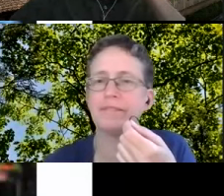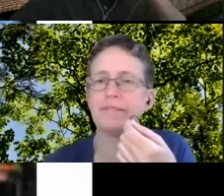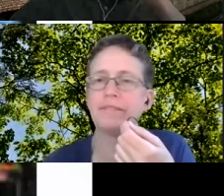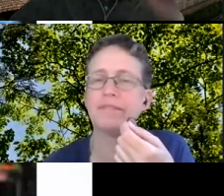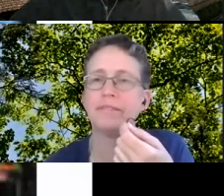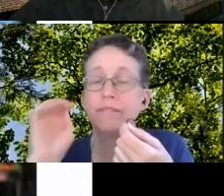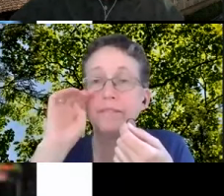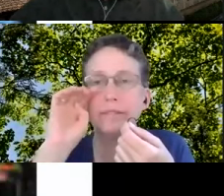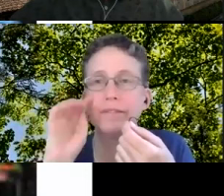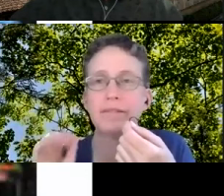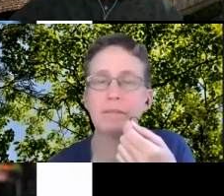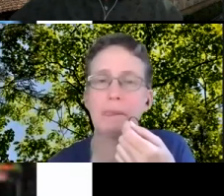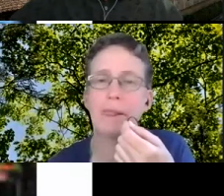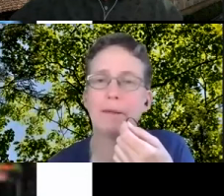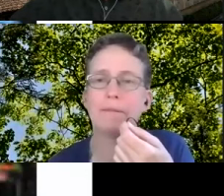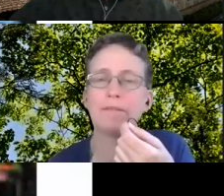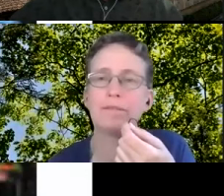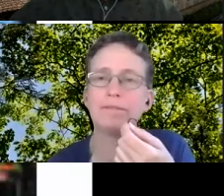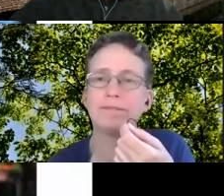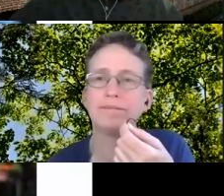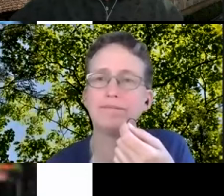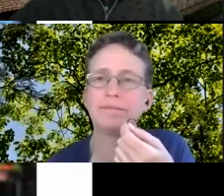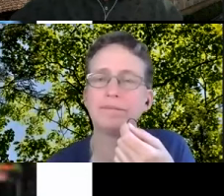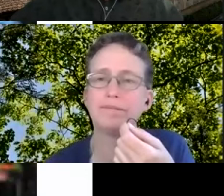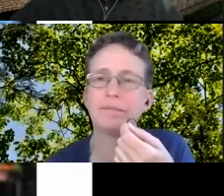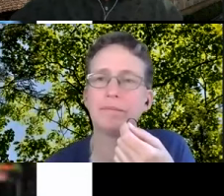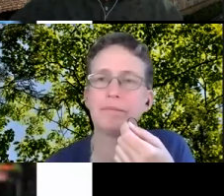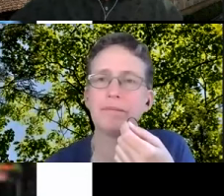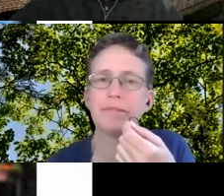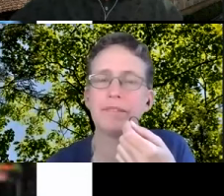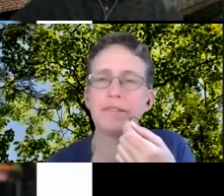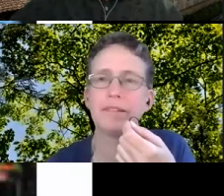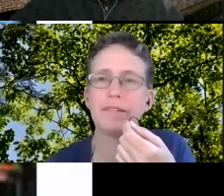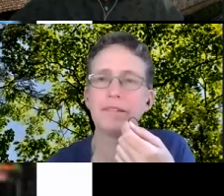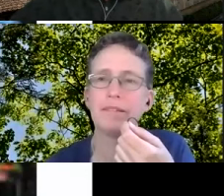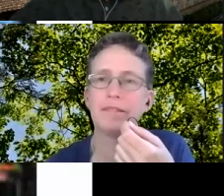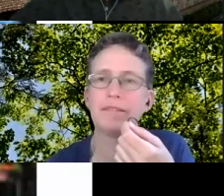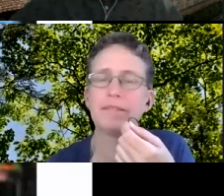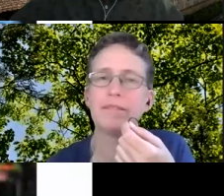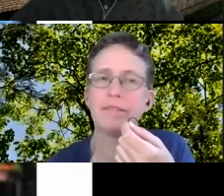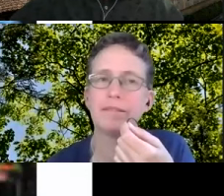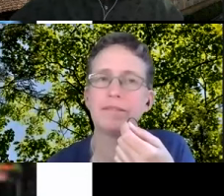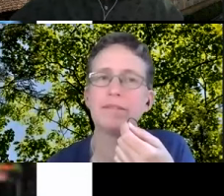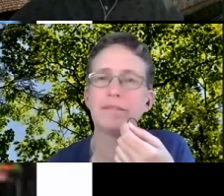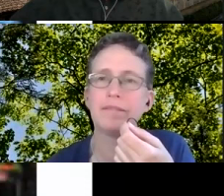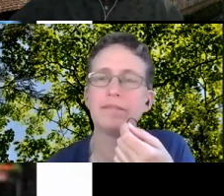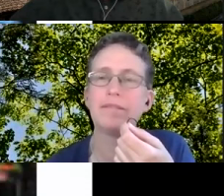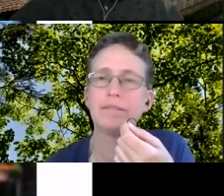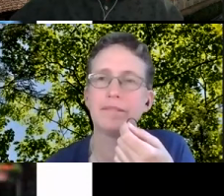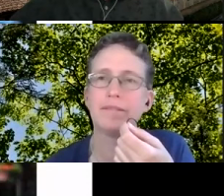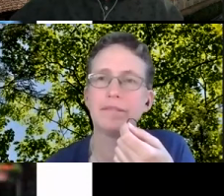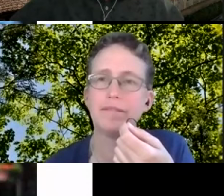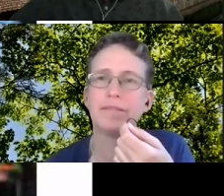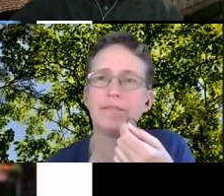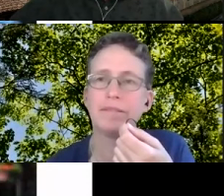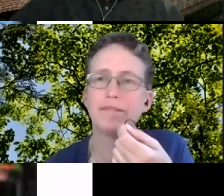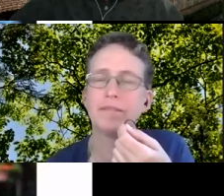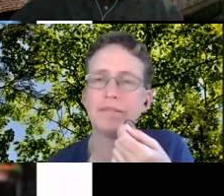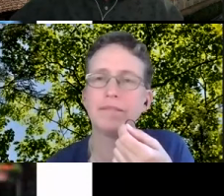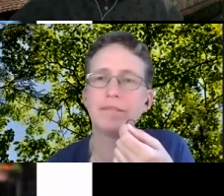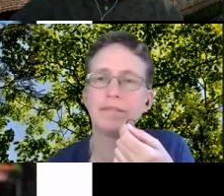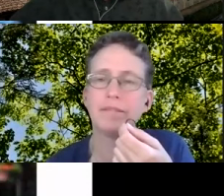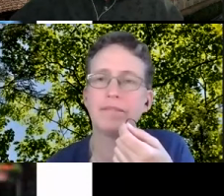question for you before we wrap up is, what does the future look like under this increase in urbanization and biodiversity? And